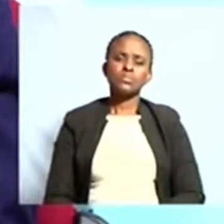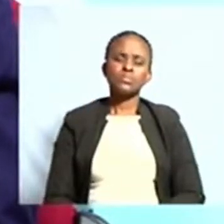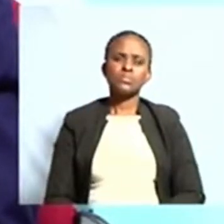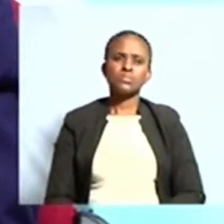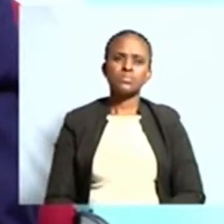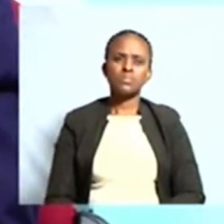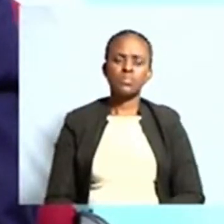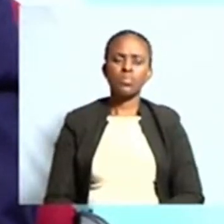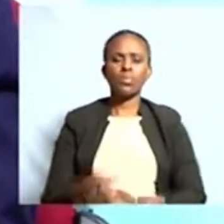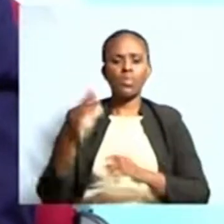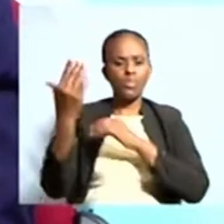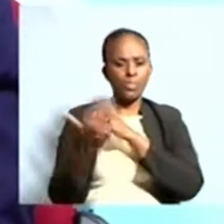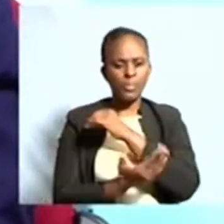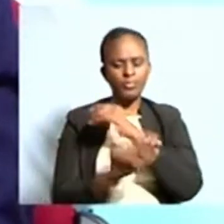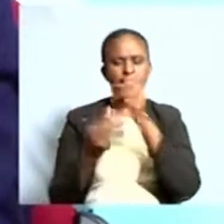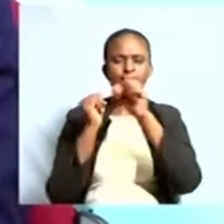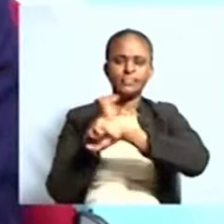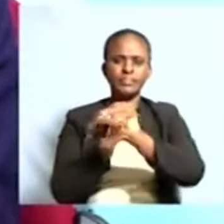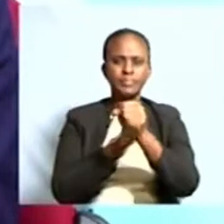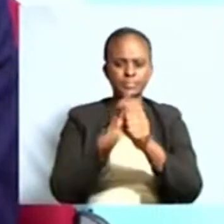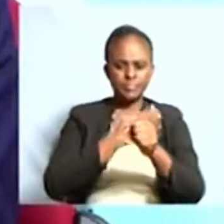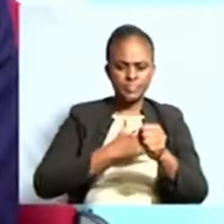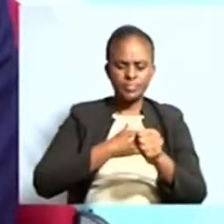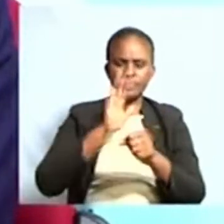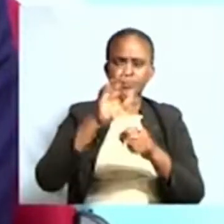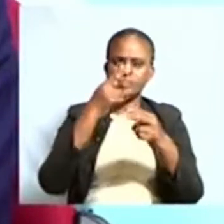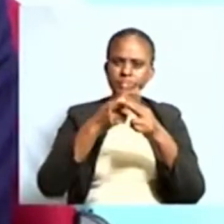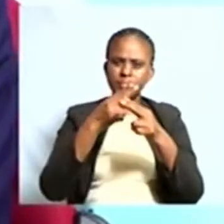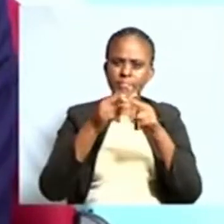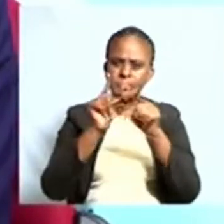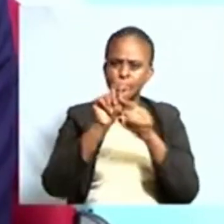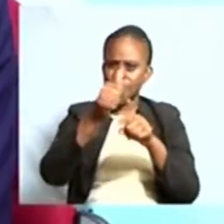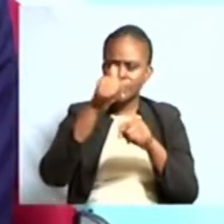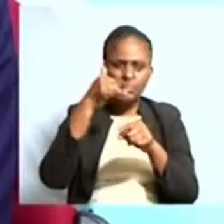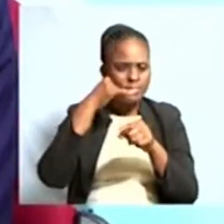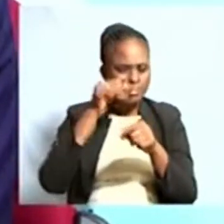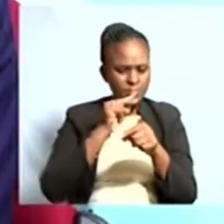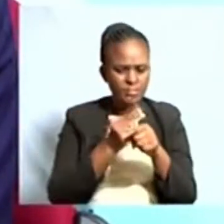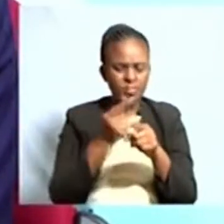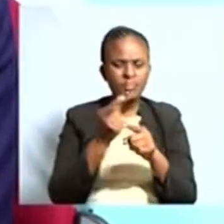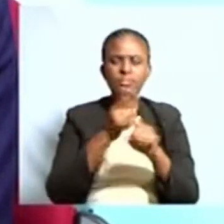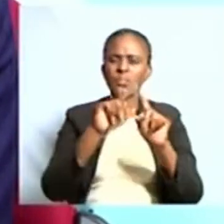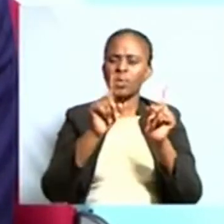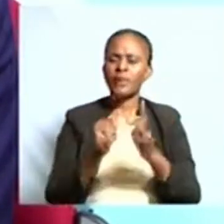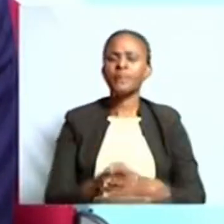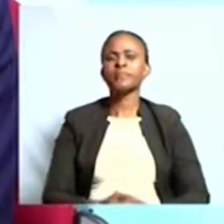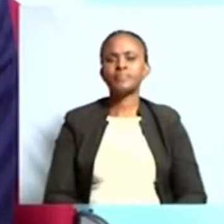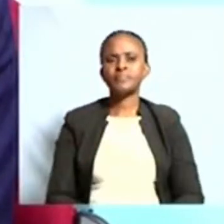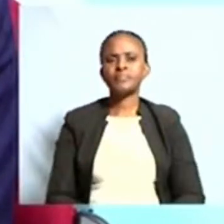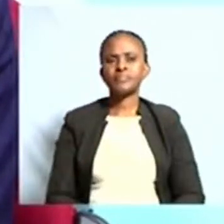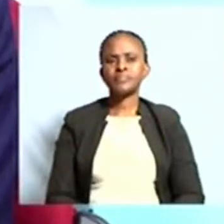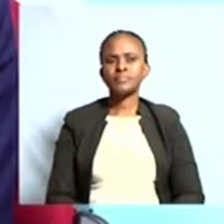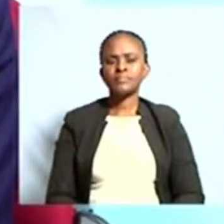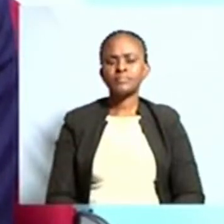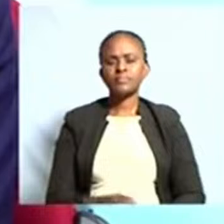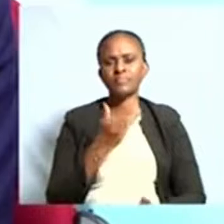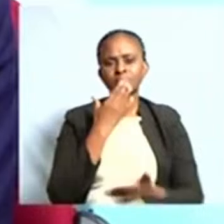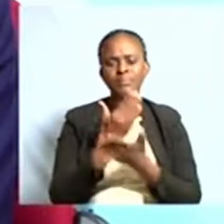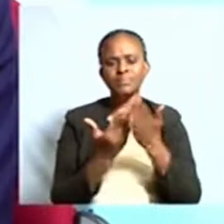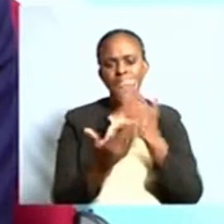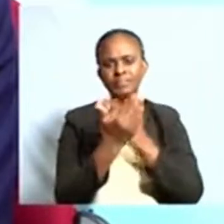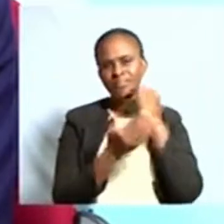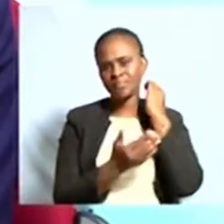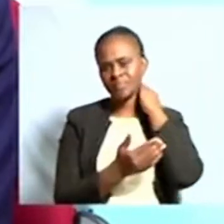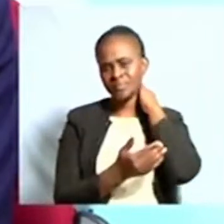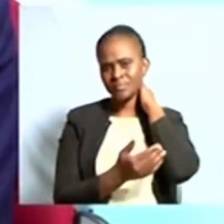You are through to Security Corner. Please tell us your name and where you are calling us from. Yes, good morning. Good morning, sir. Your name,